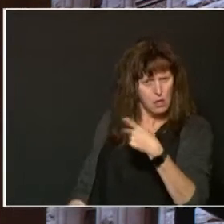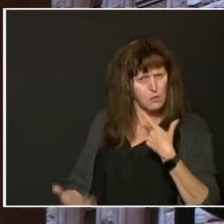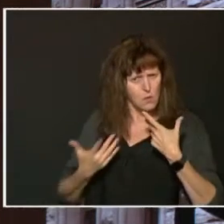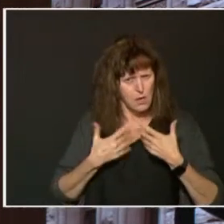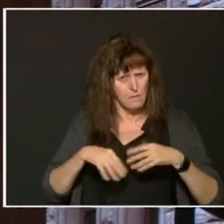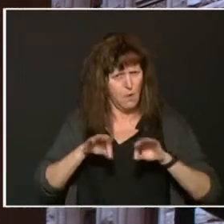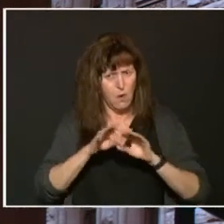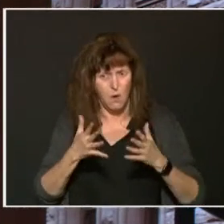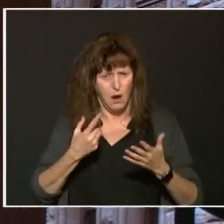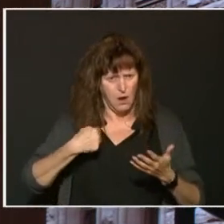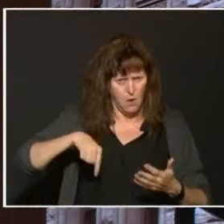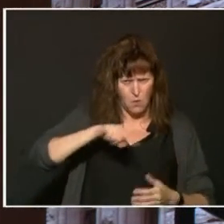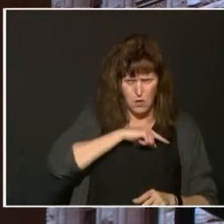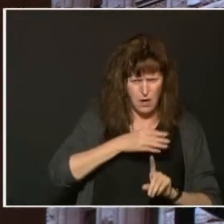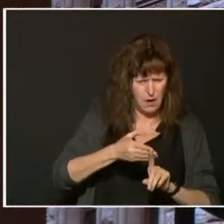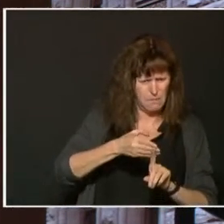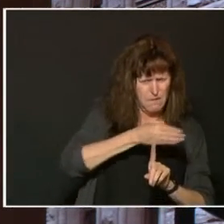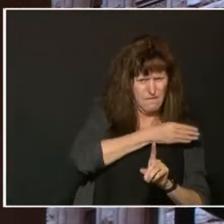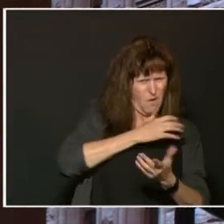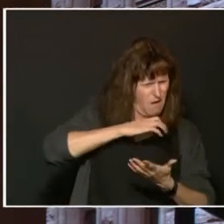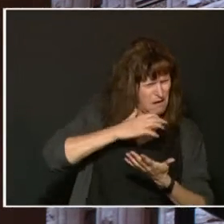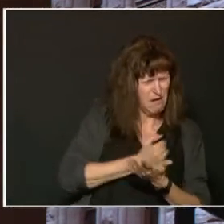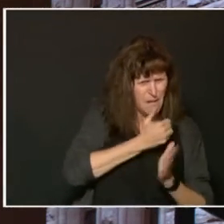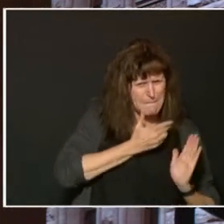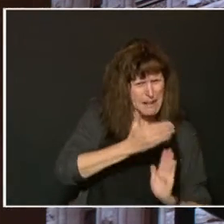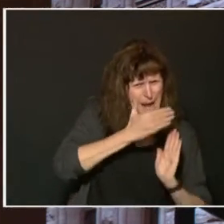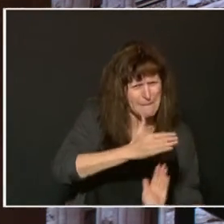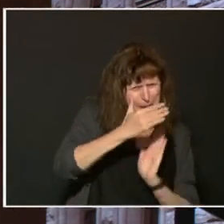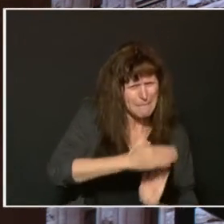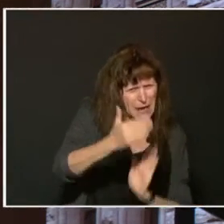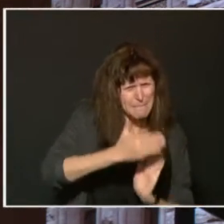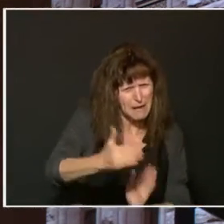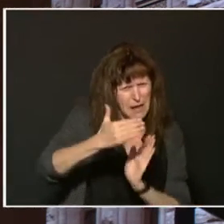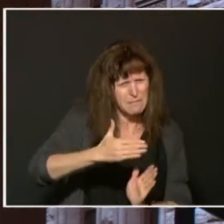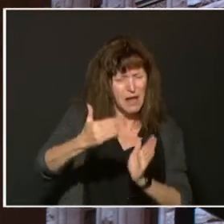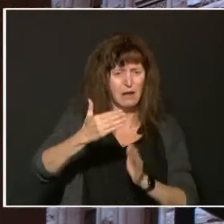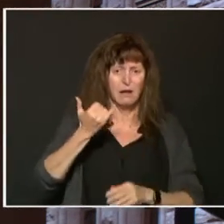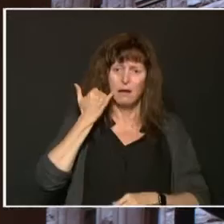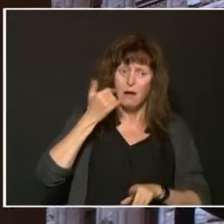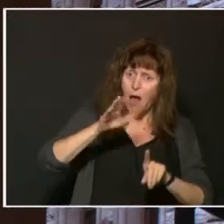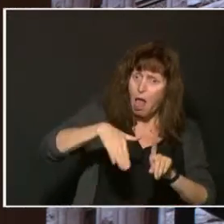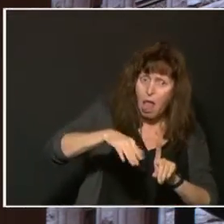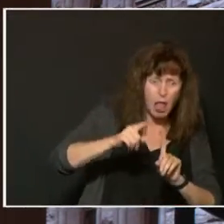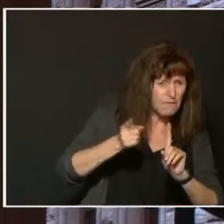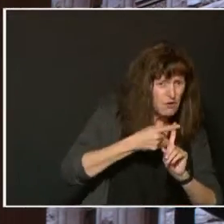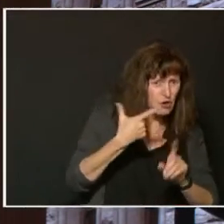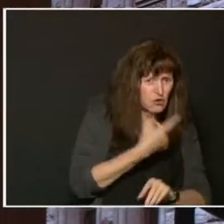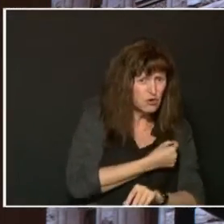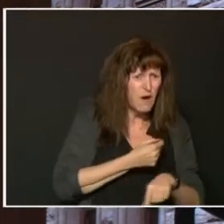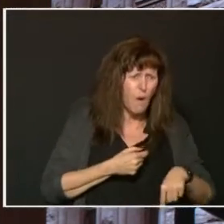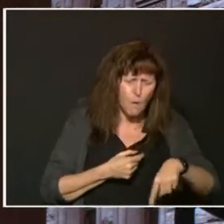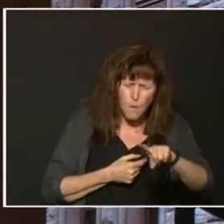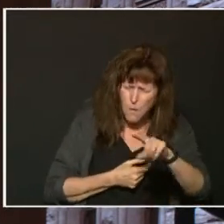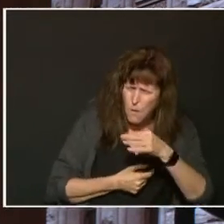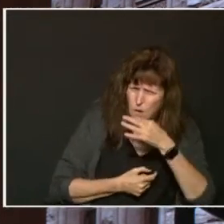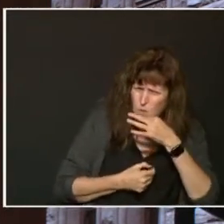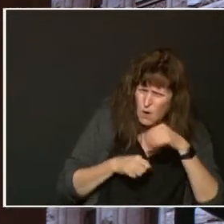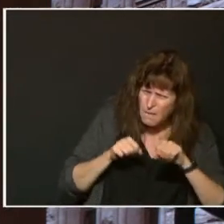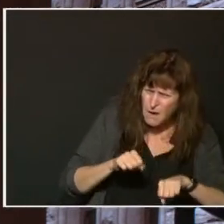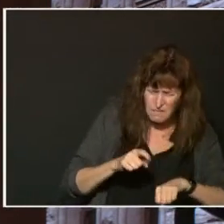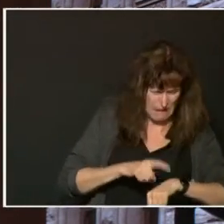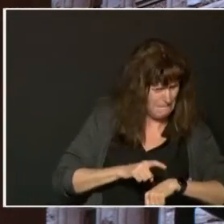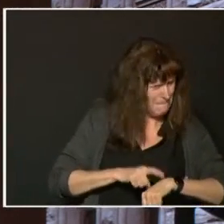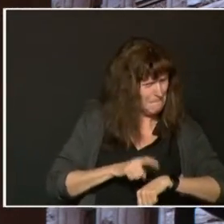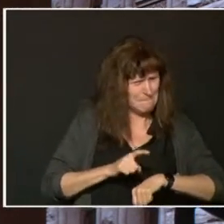urging those who have not yet received their first dose to do so as soon as possible, as time is of the essence. If you haven't considered